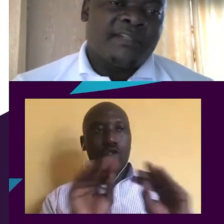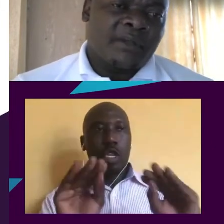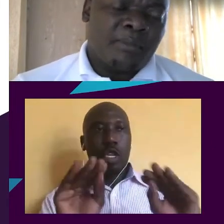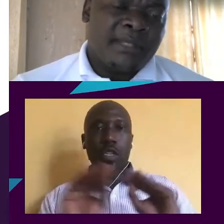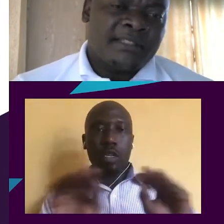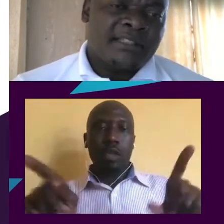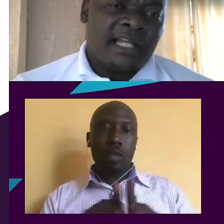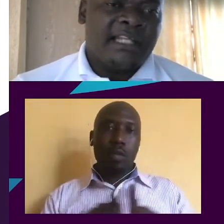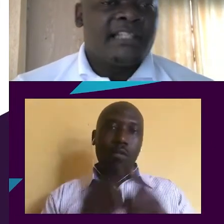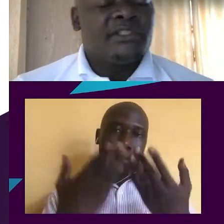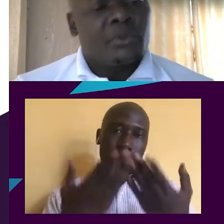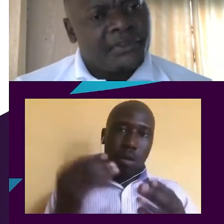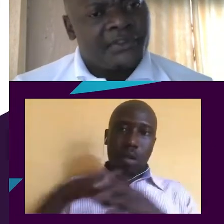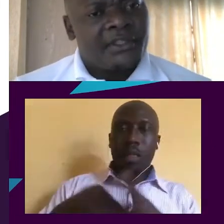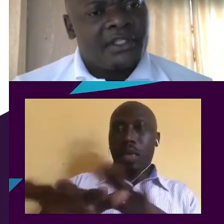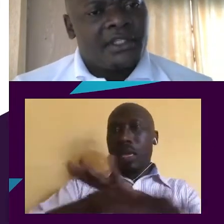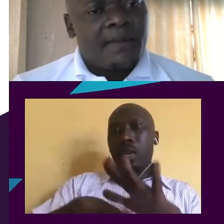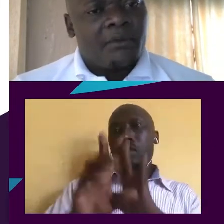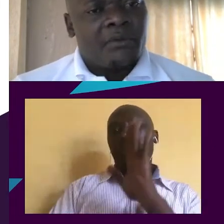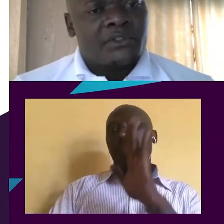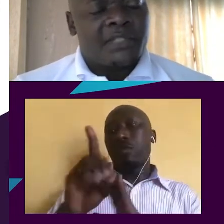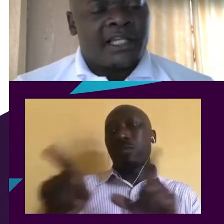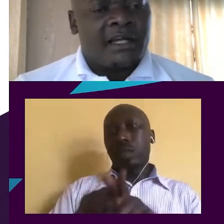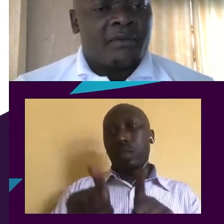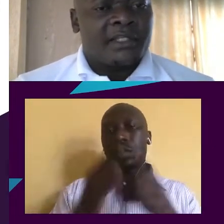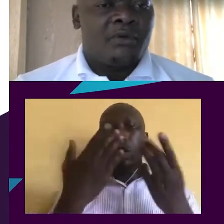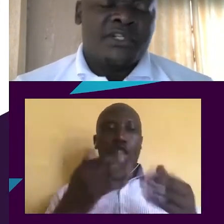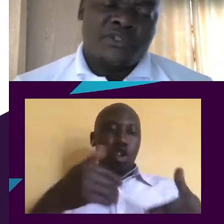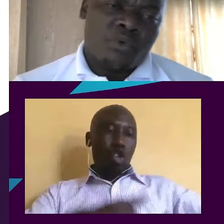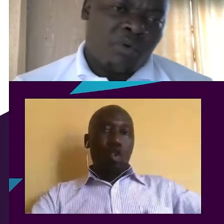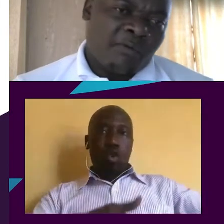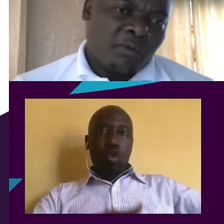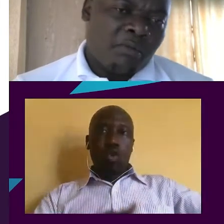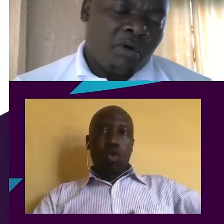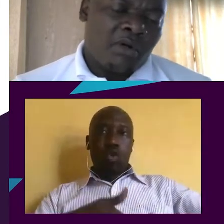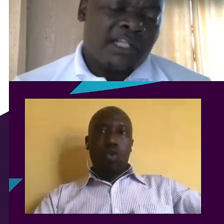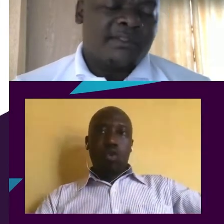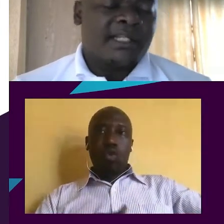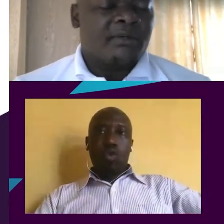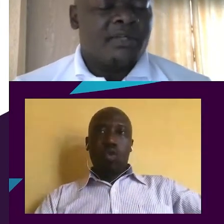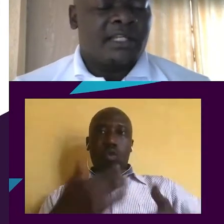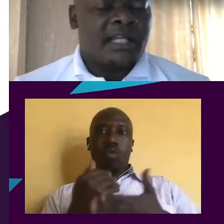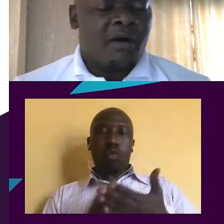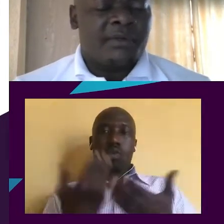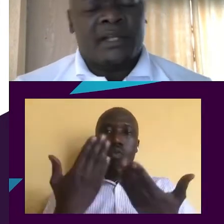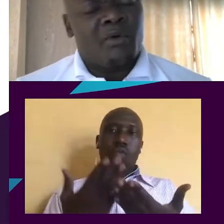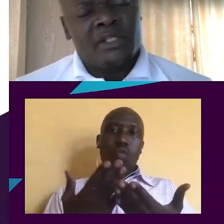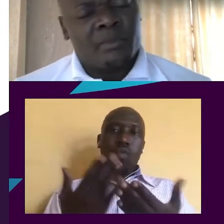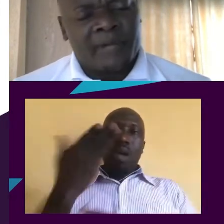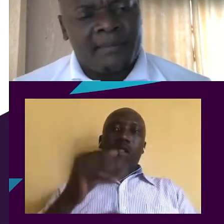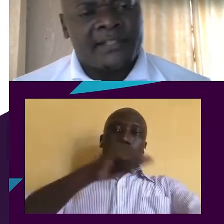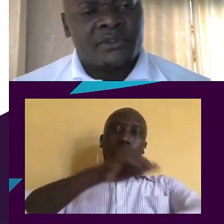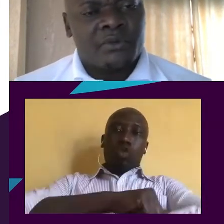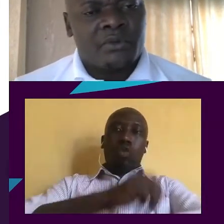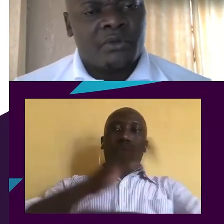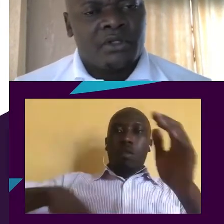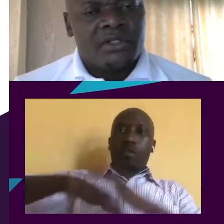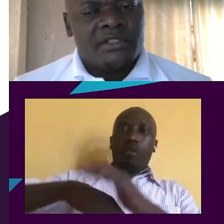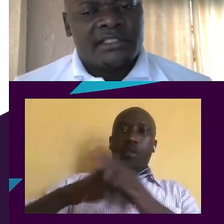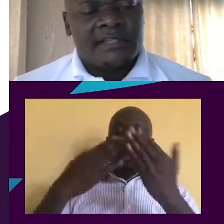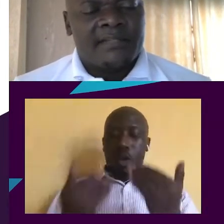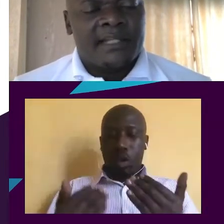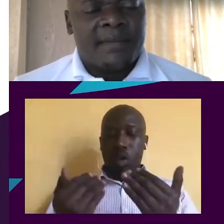the area of development and then youth, because we are doing school football. Then we are doing now we are going to primary